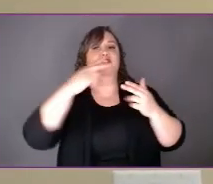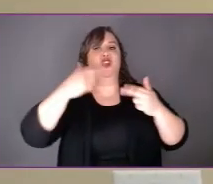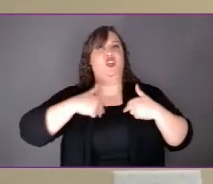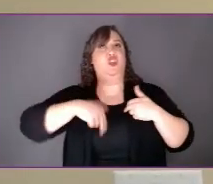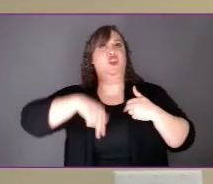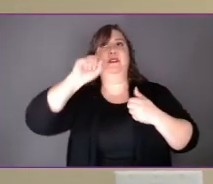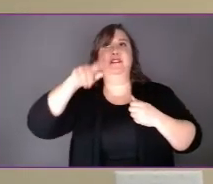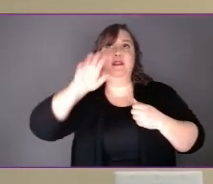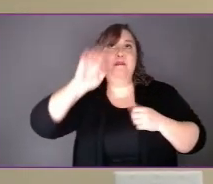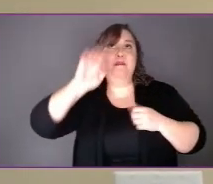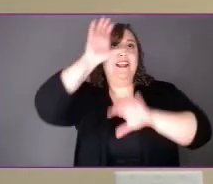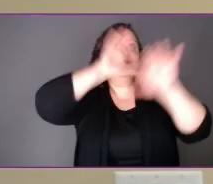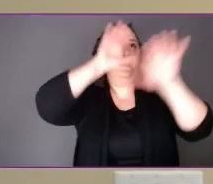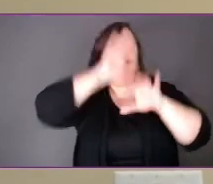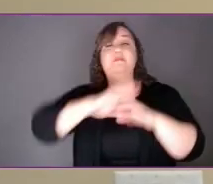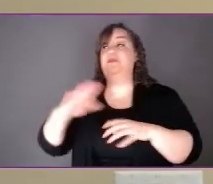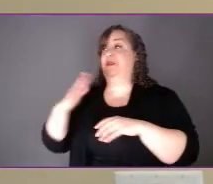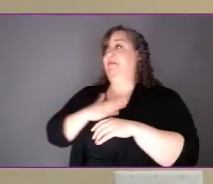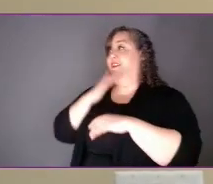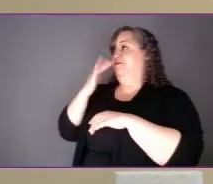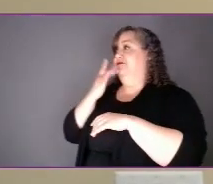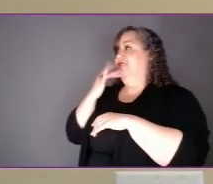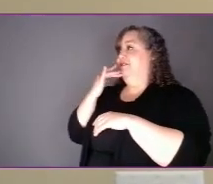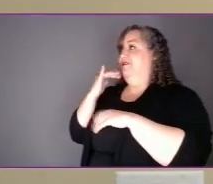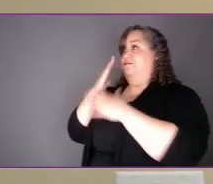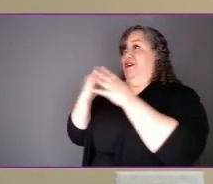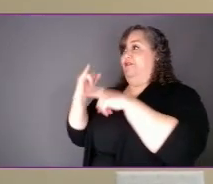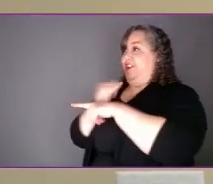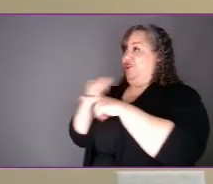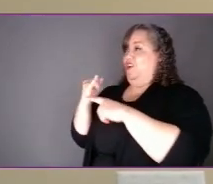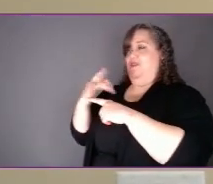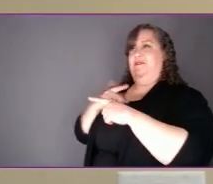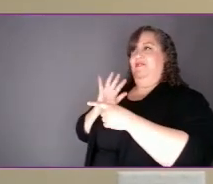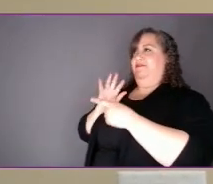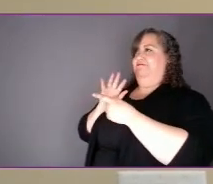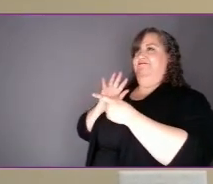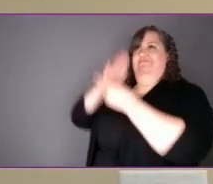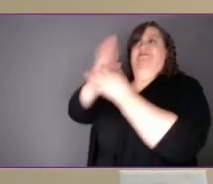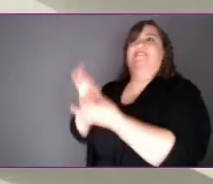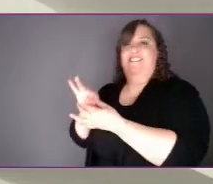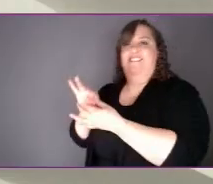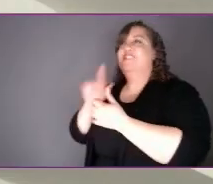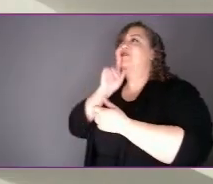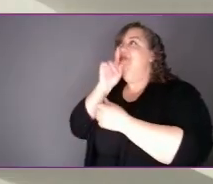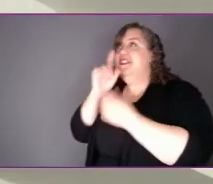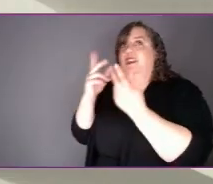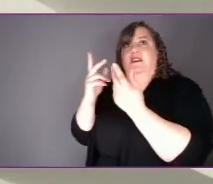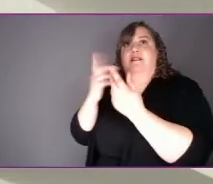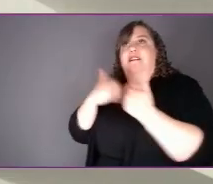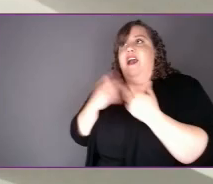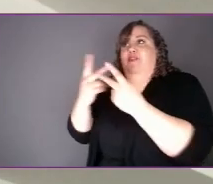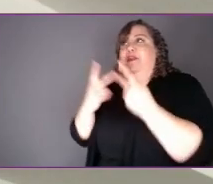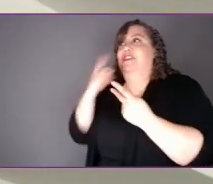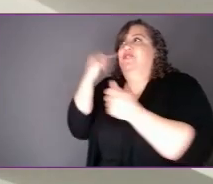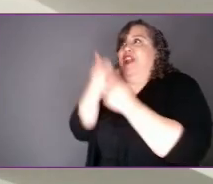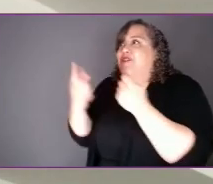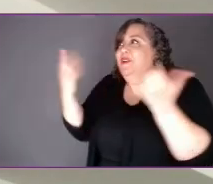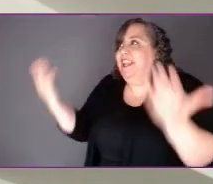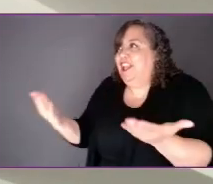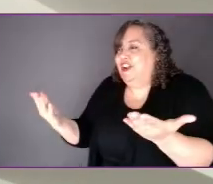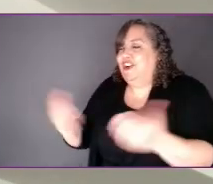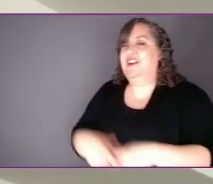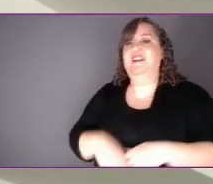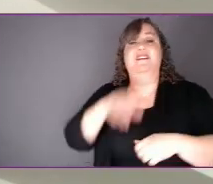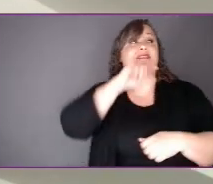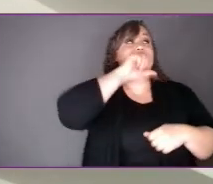at NASA was feeling like I belonged. There really is a place for everyone here at NASA. What I liked the most about NASA was that